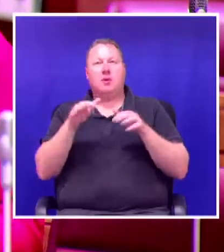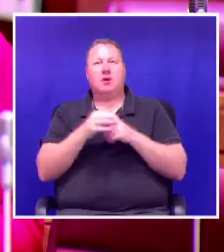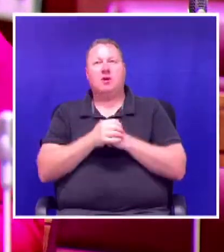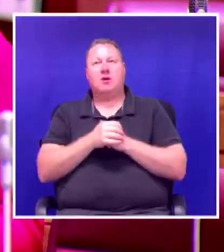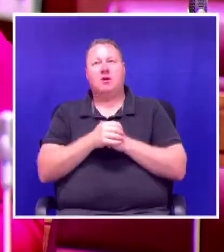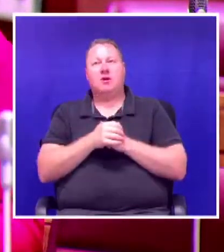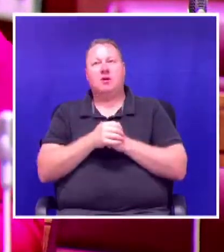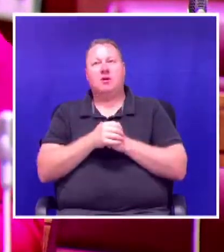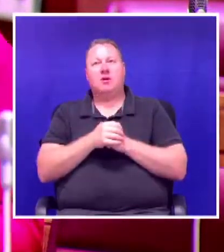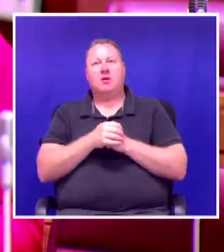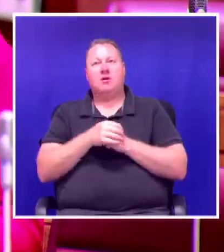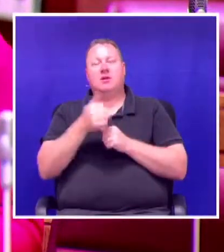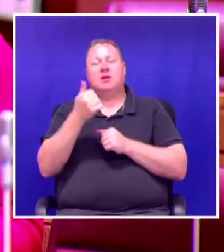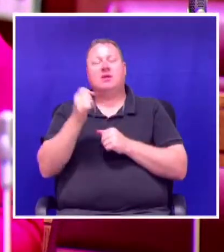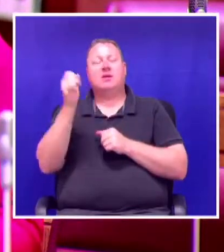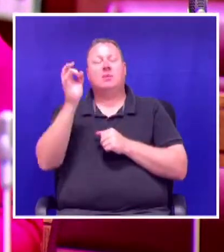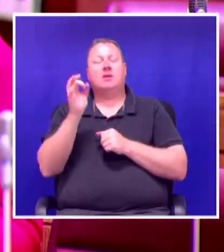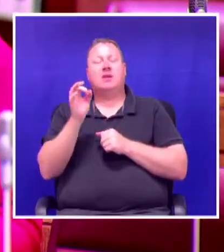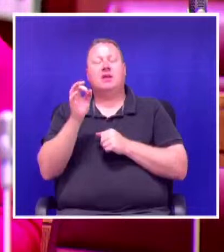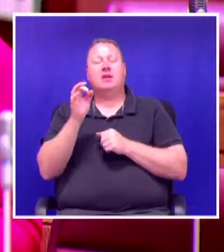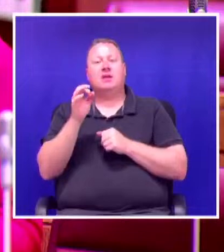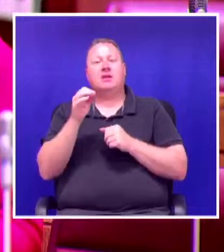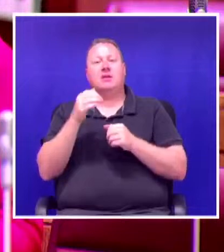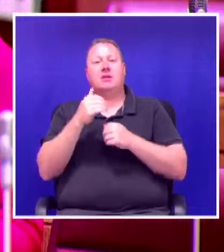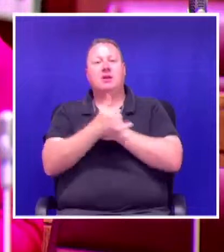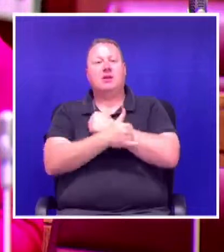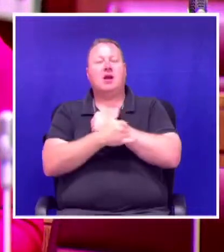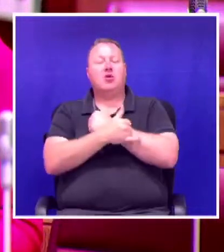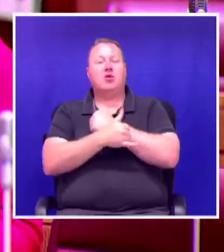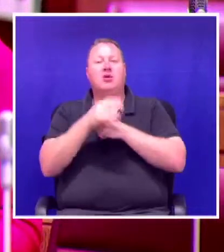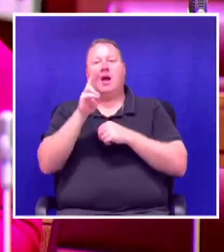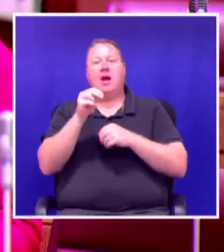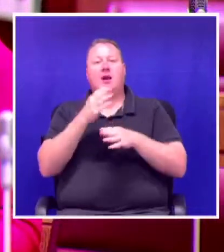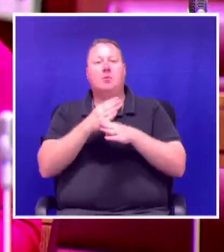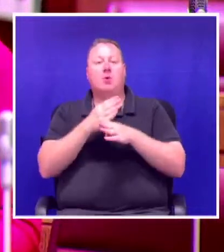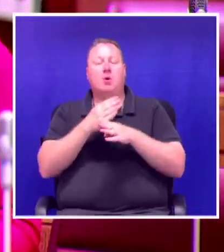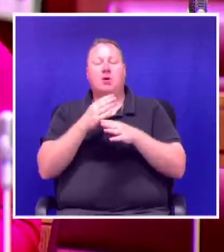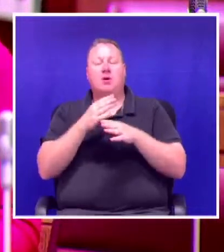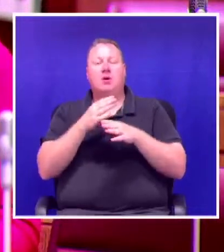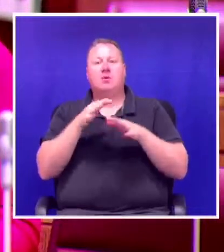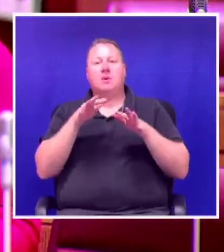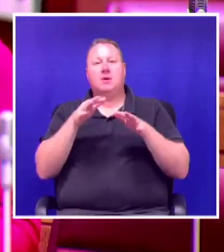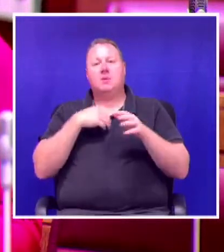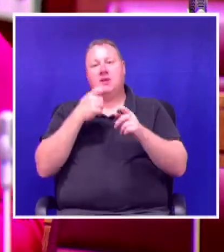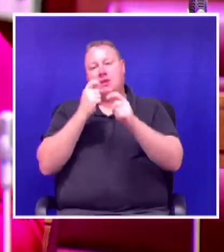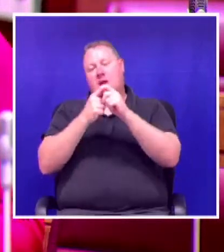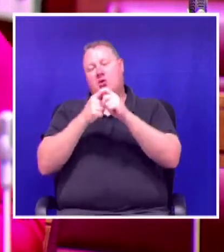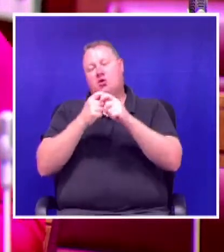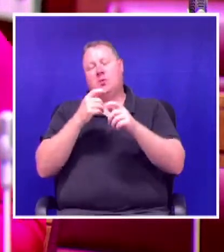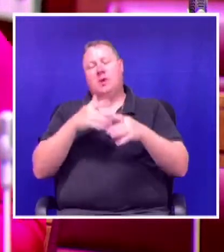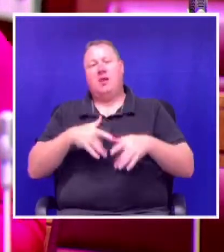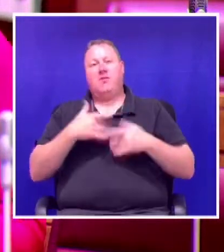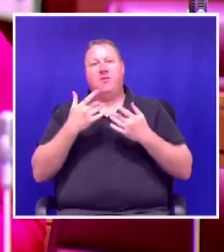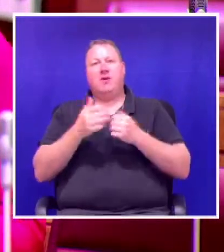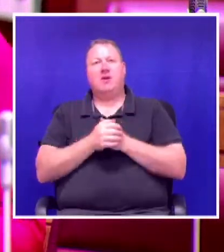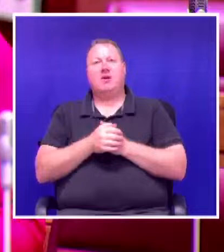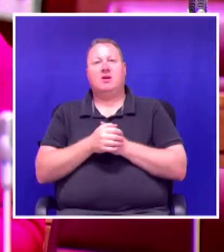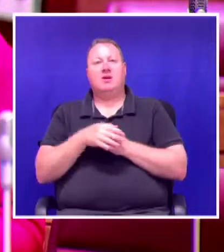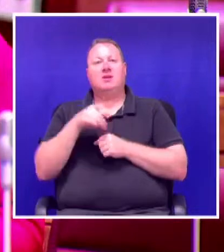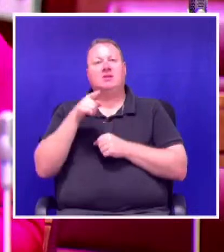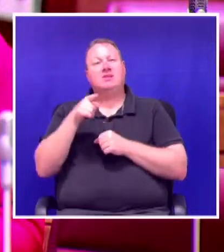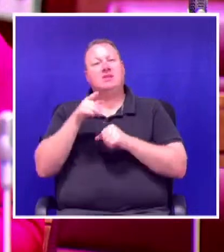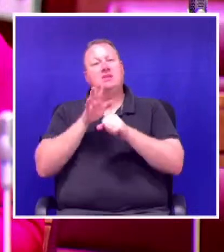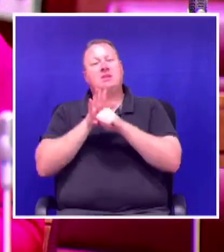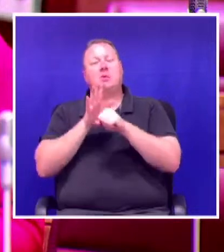country's unemployed people live in townships. Townships are therefore at the center of the crisis that South Africa is